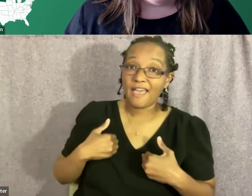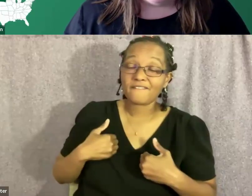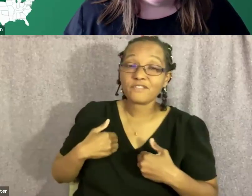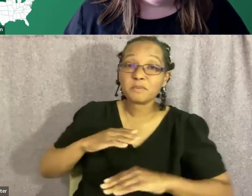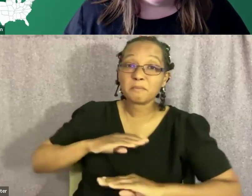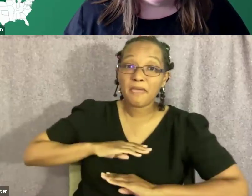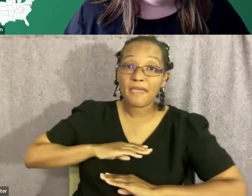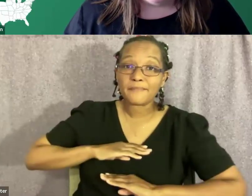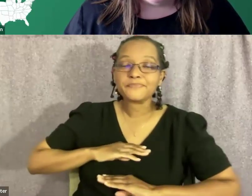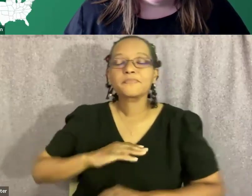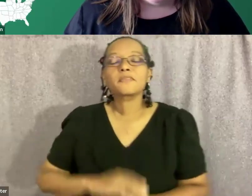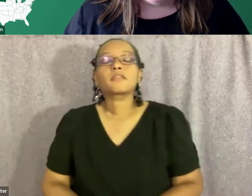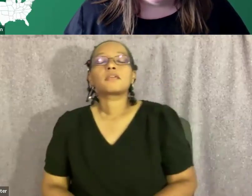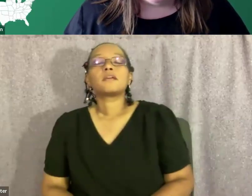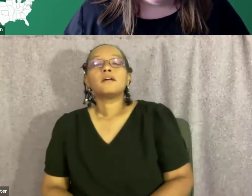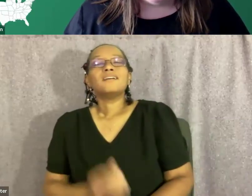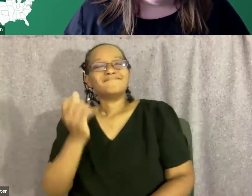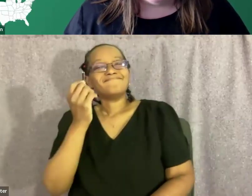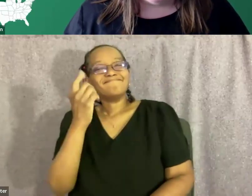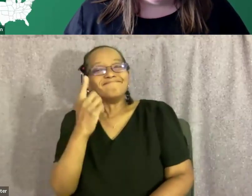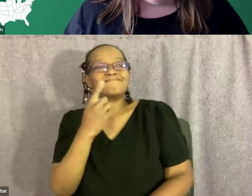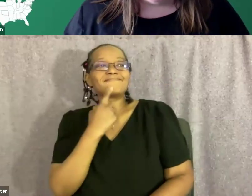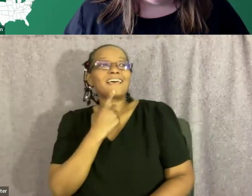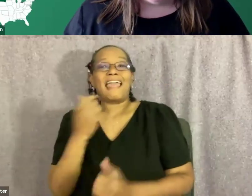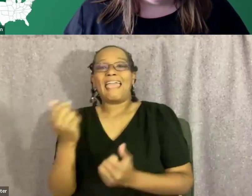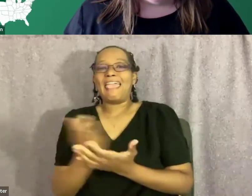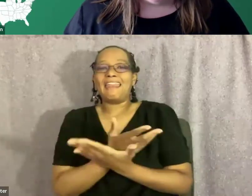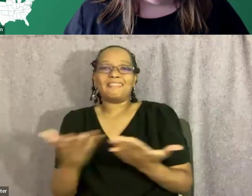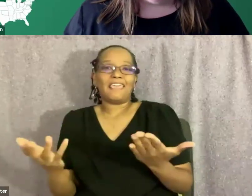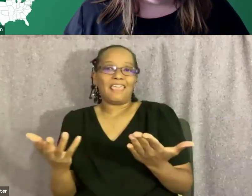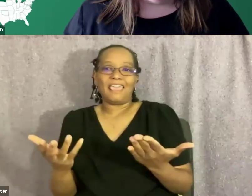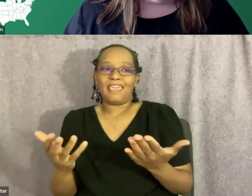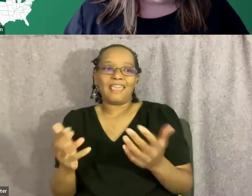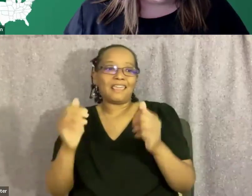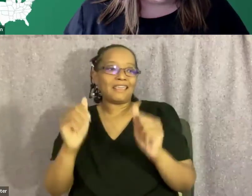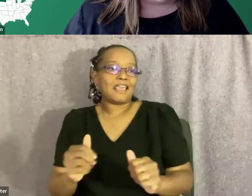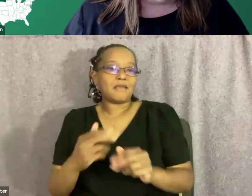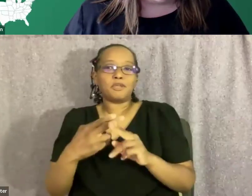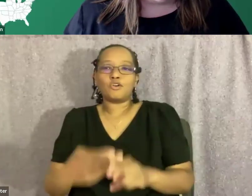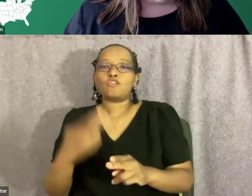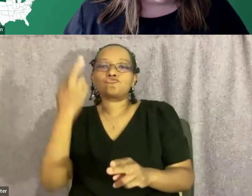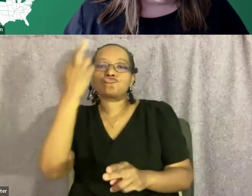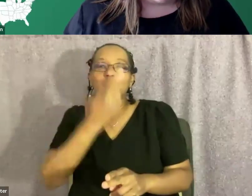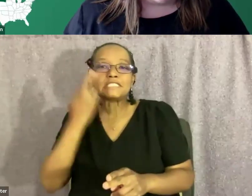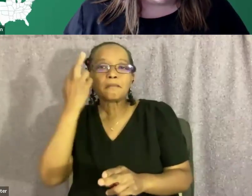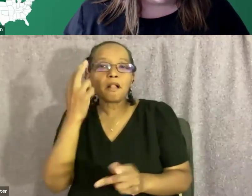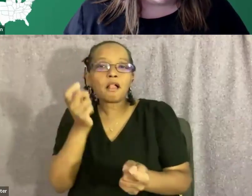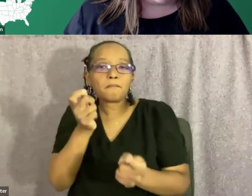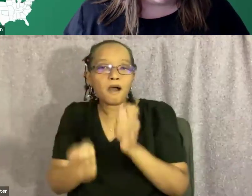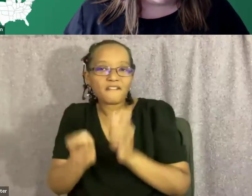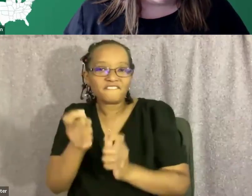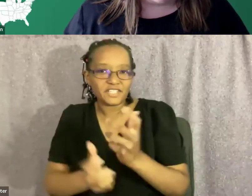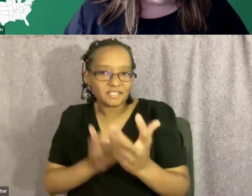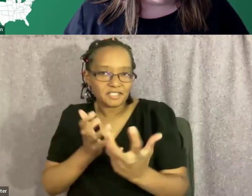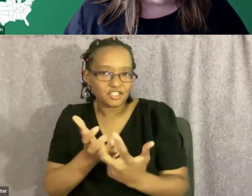particular. And as we stated, anything can be a reasonable modification, such as